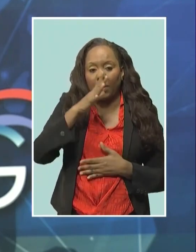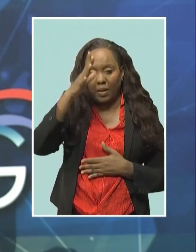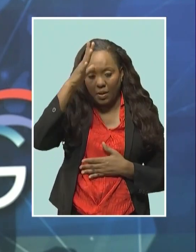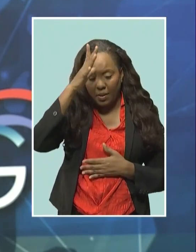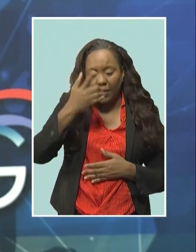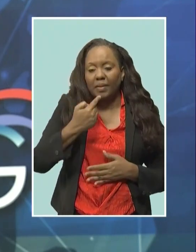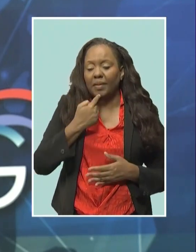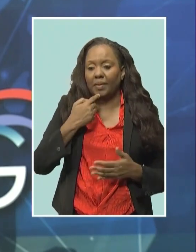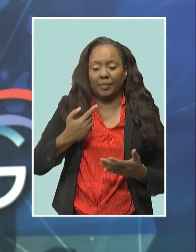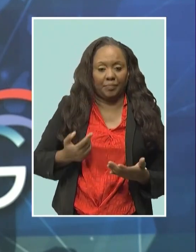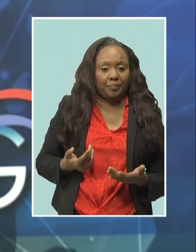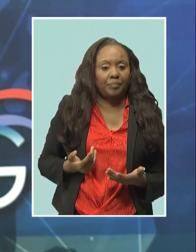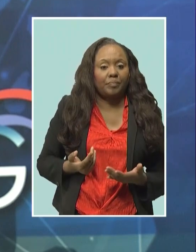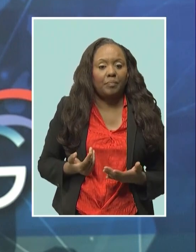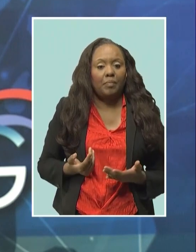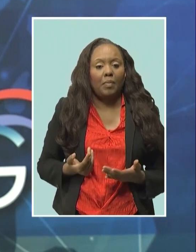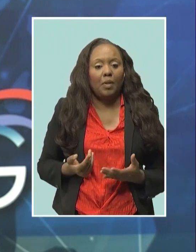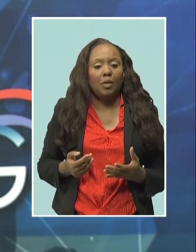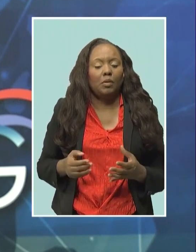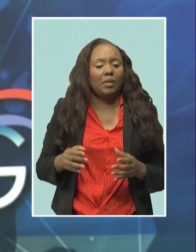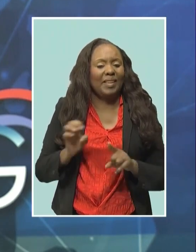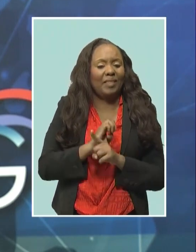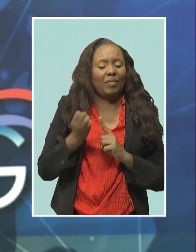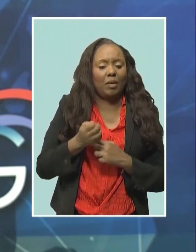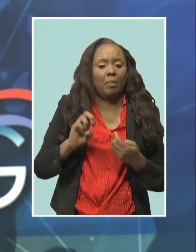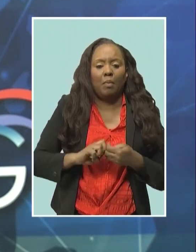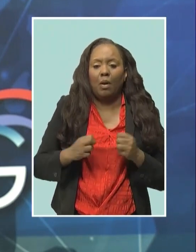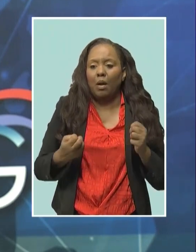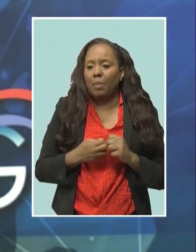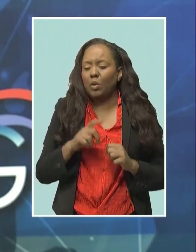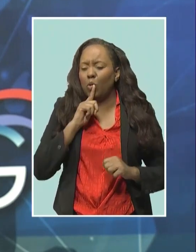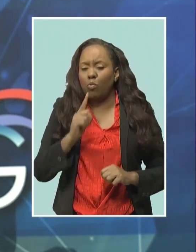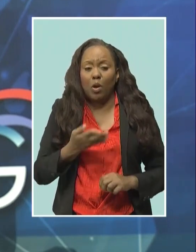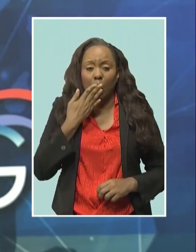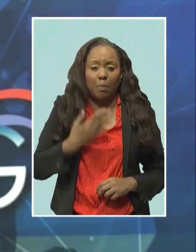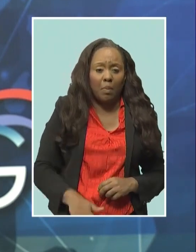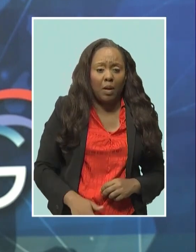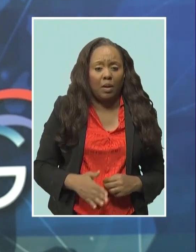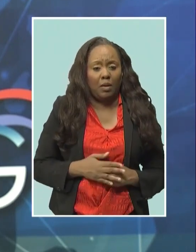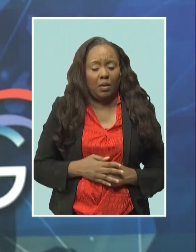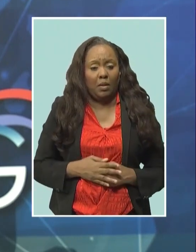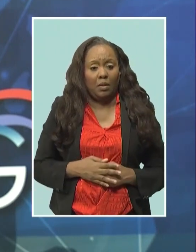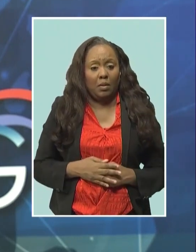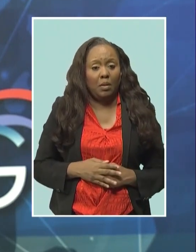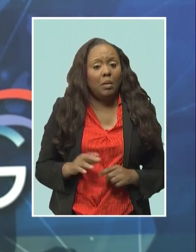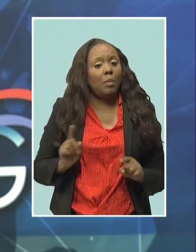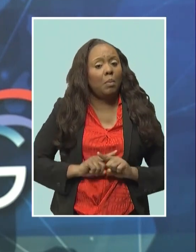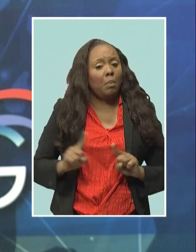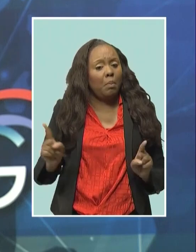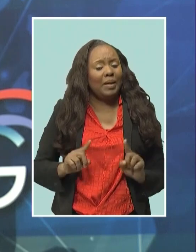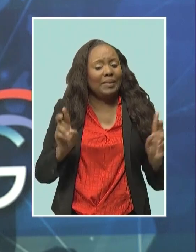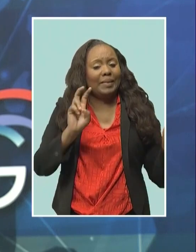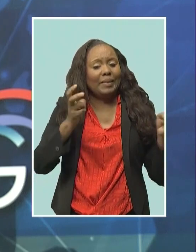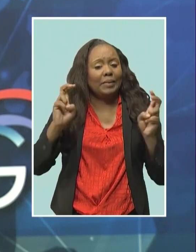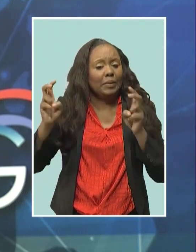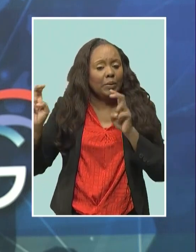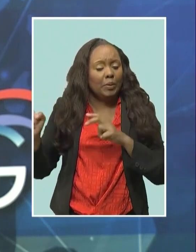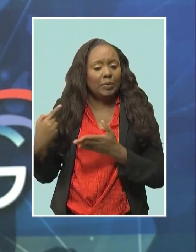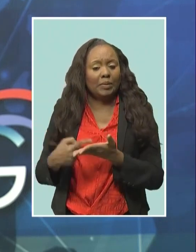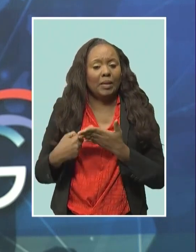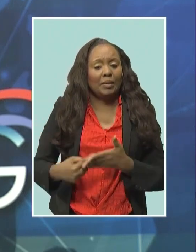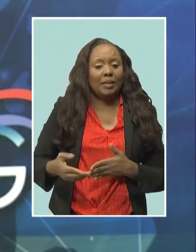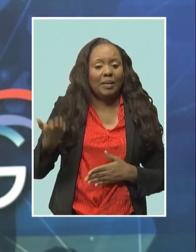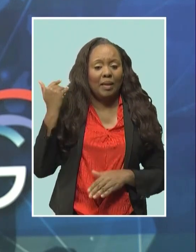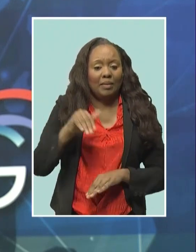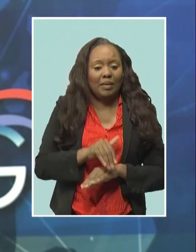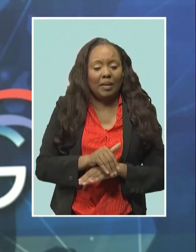of Education has the necessary contingencies in place if children need to be relocated. The issues which were raised at last